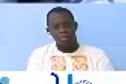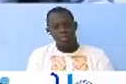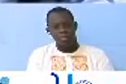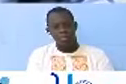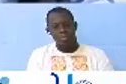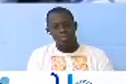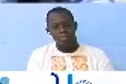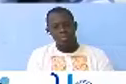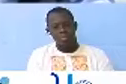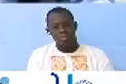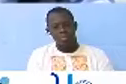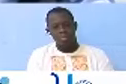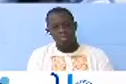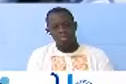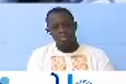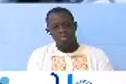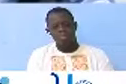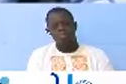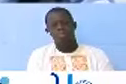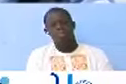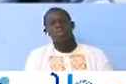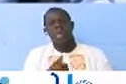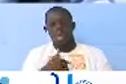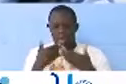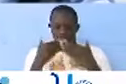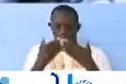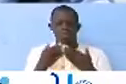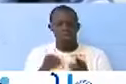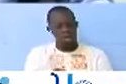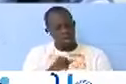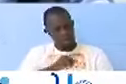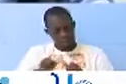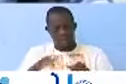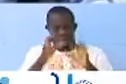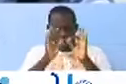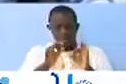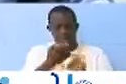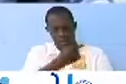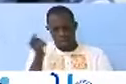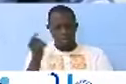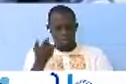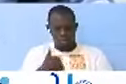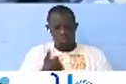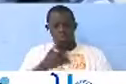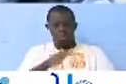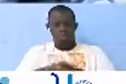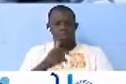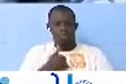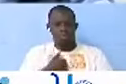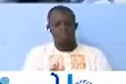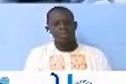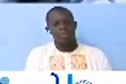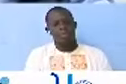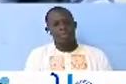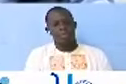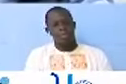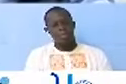night. And I said to him, can you describe these people to me? lagro ko ma sa sareti